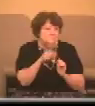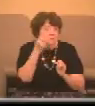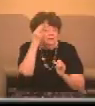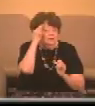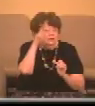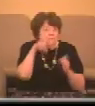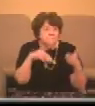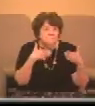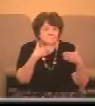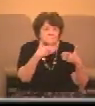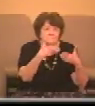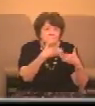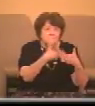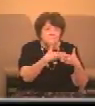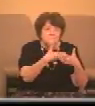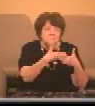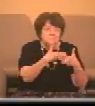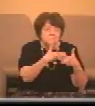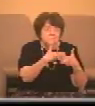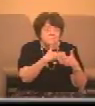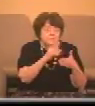know you're near?